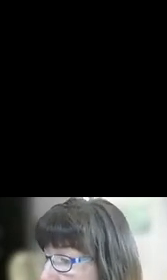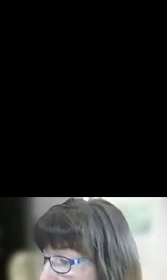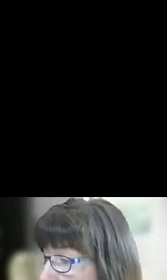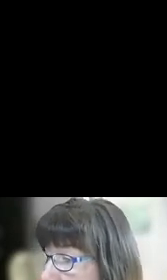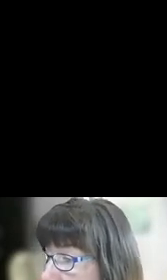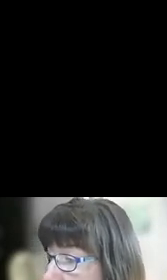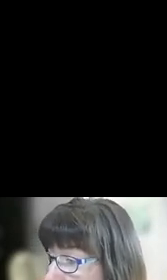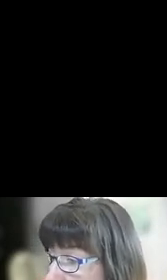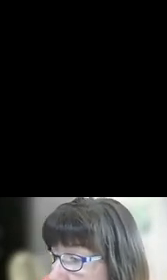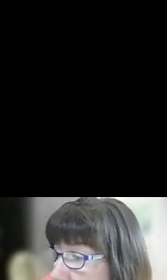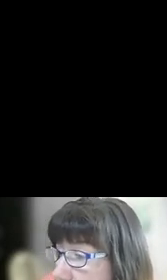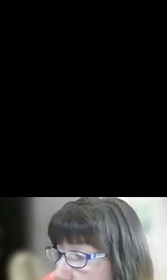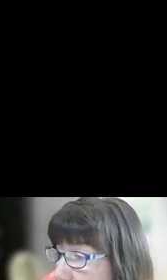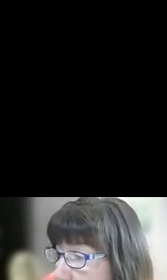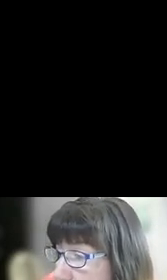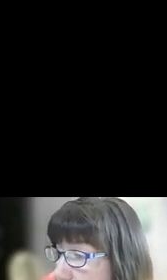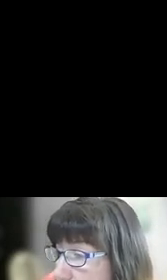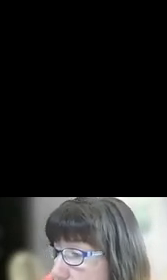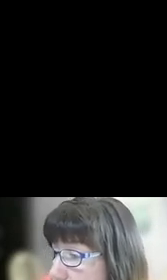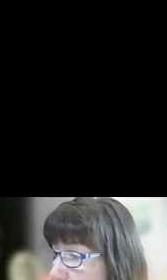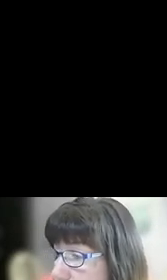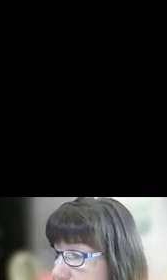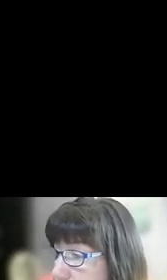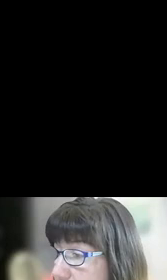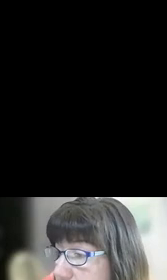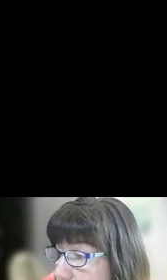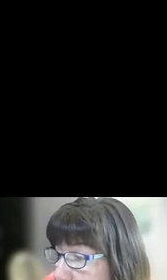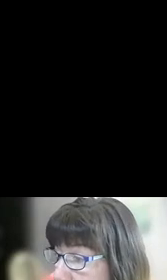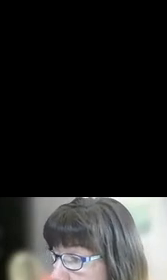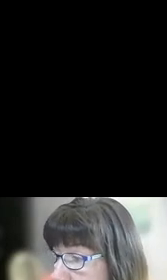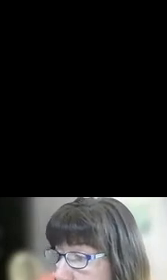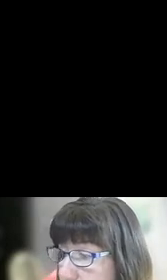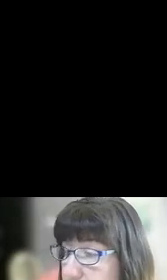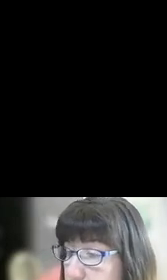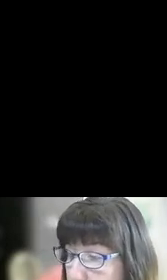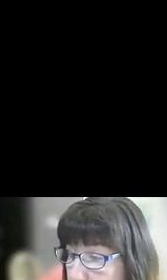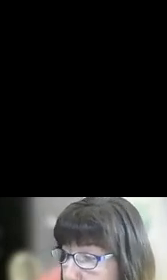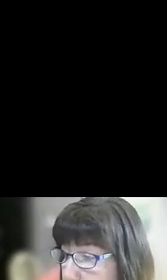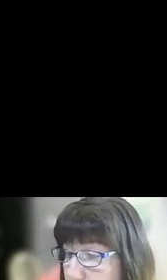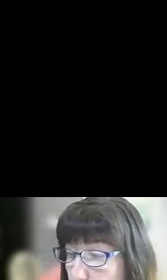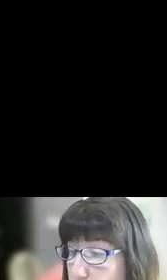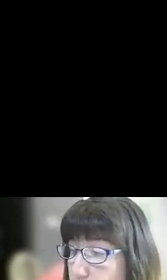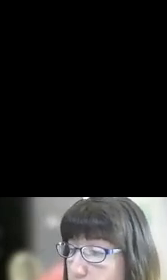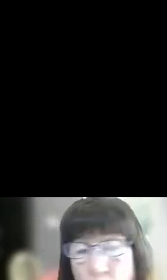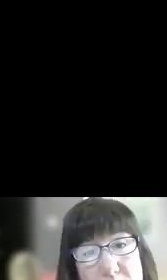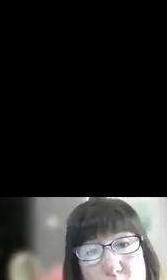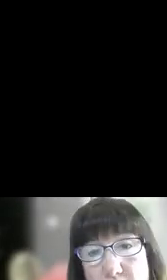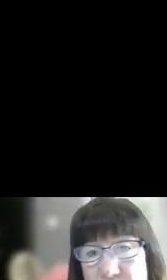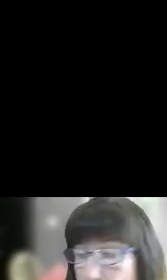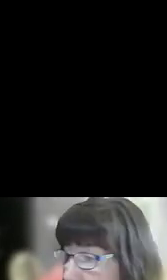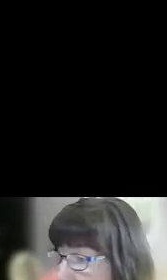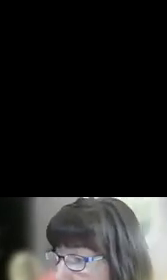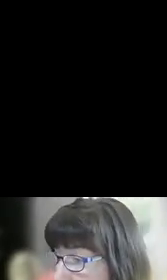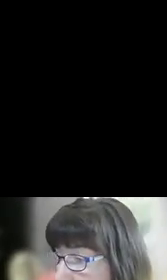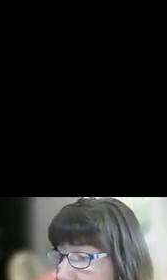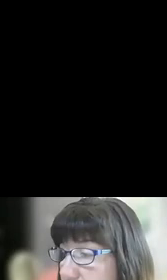had a question that came in about what if we want to take a double major in the future, but one of the programs